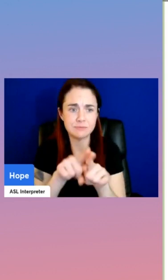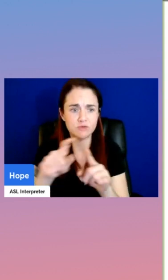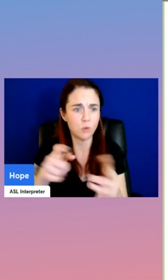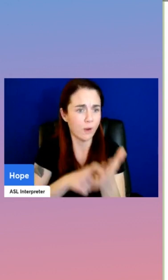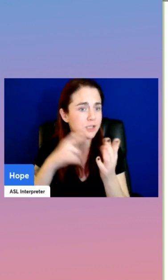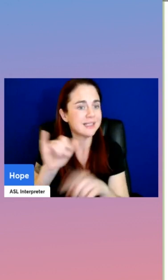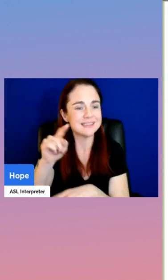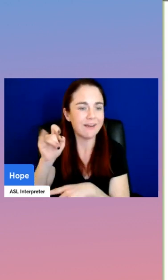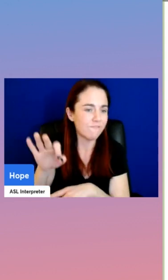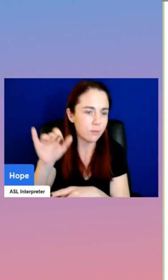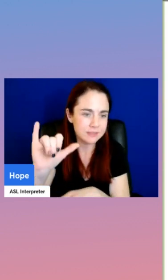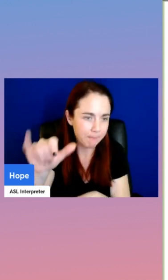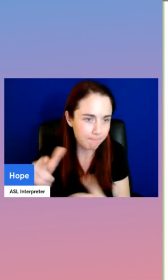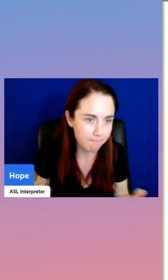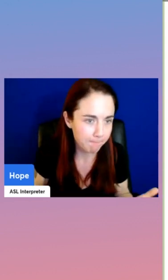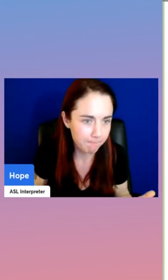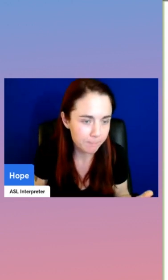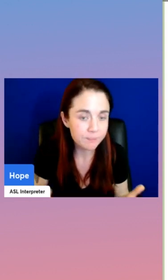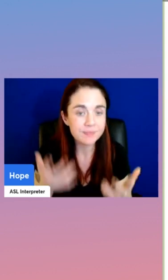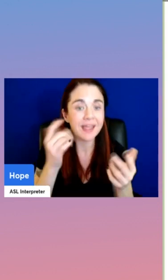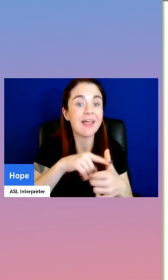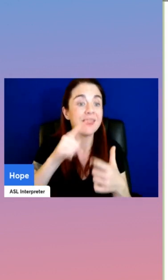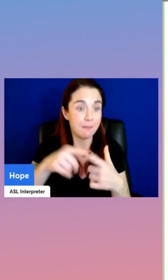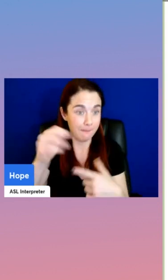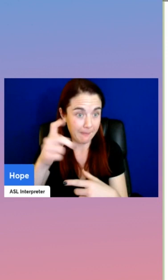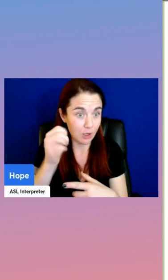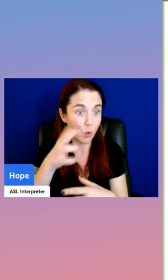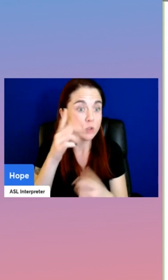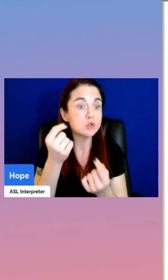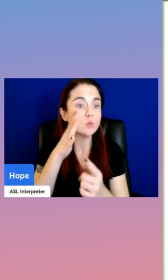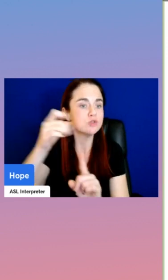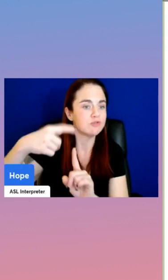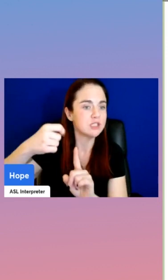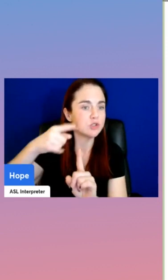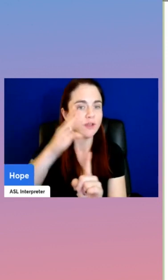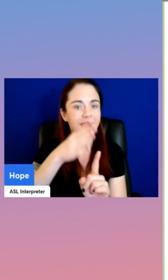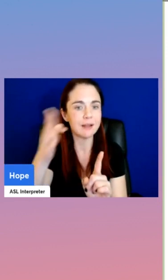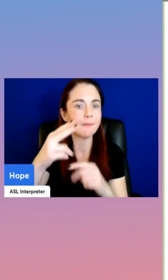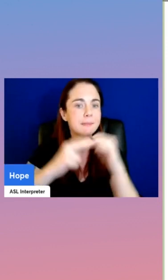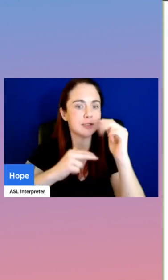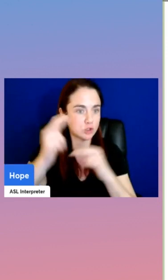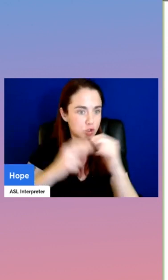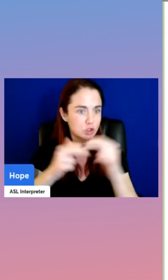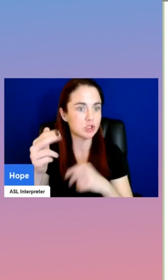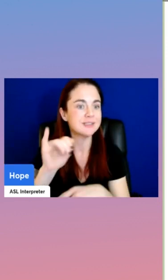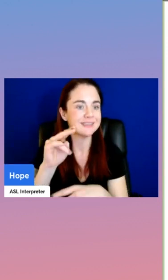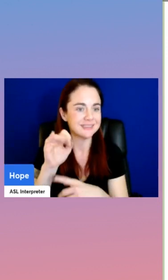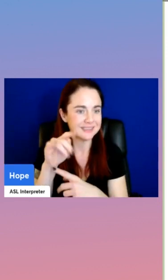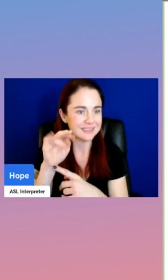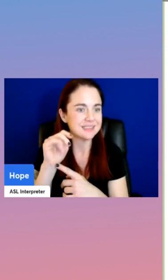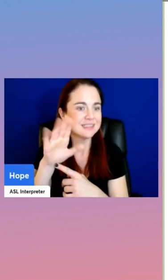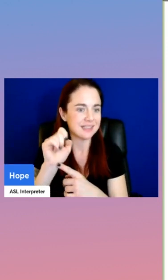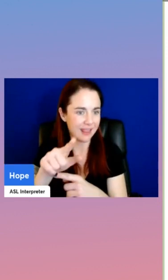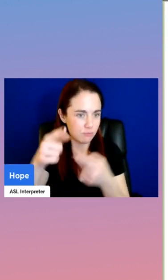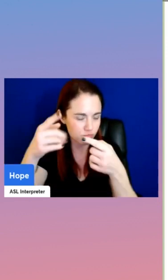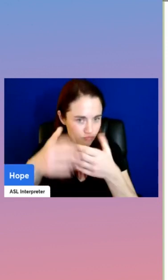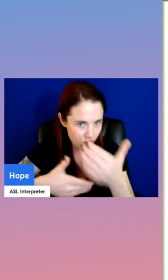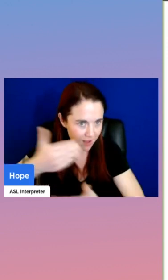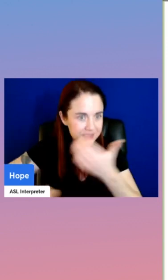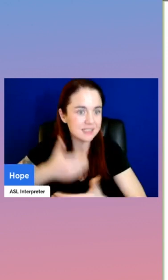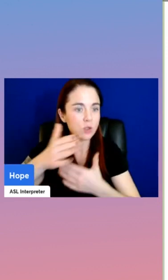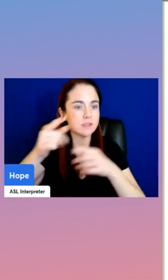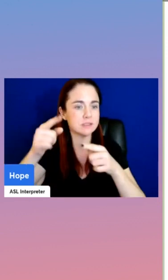init. Then what Packer will do is that he will trigger the build process, which will have as a result to spin an